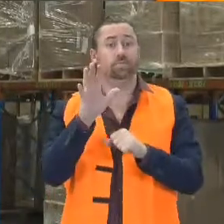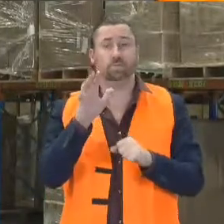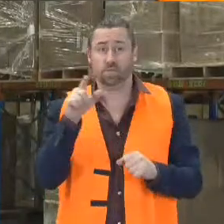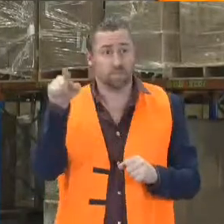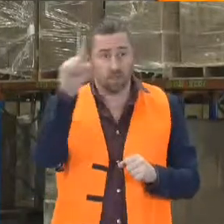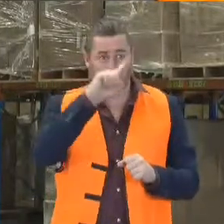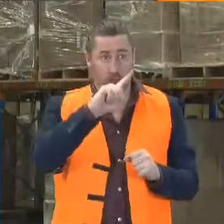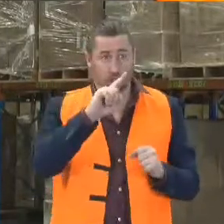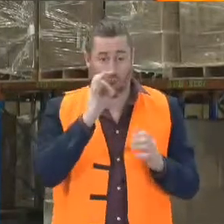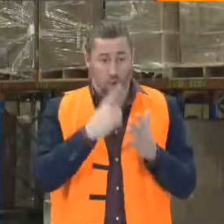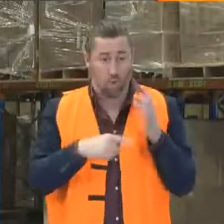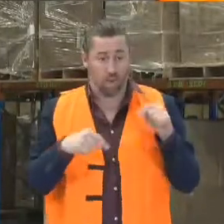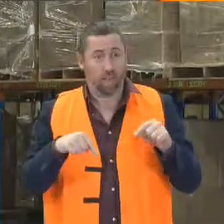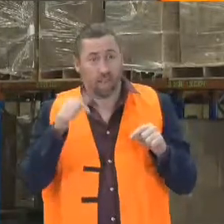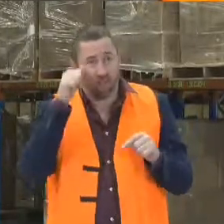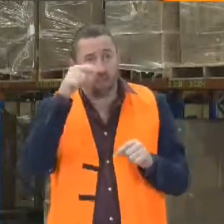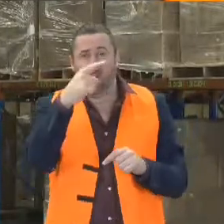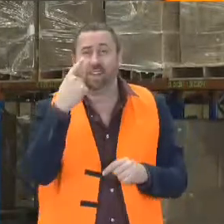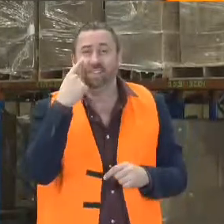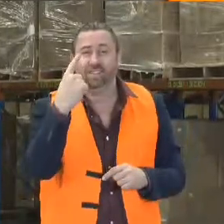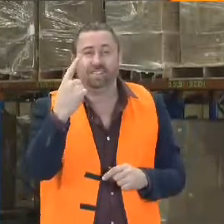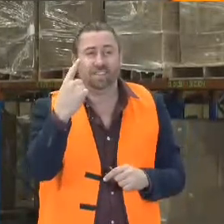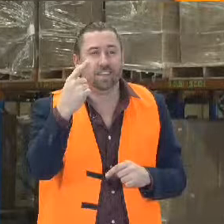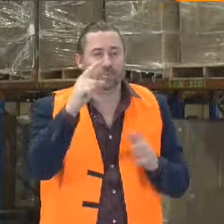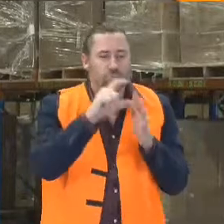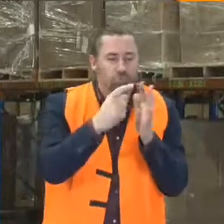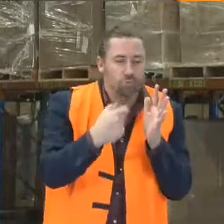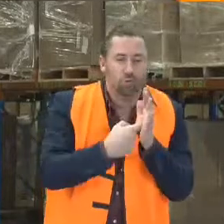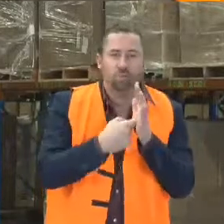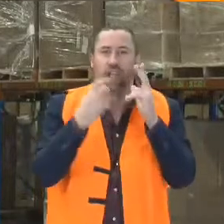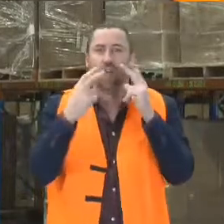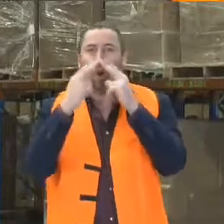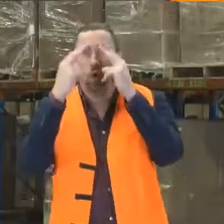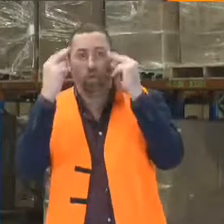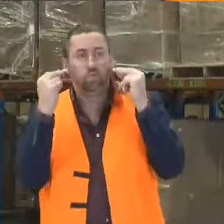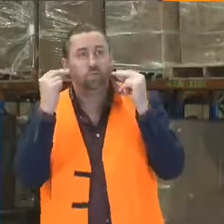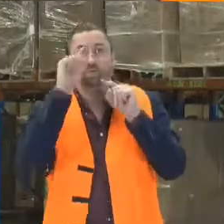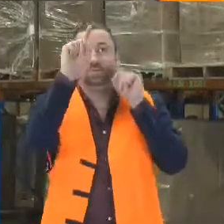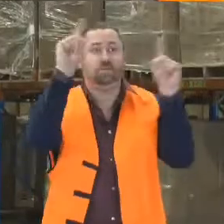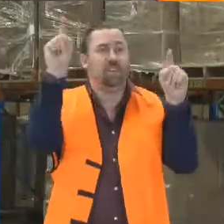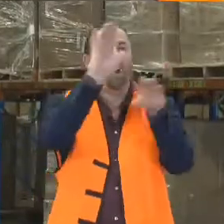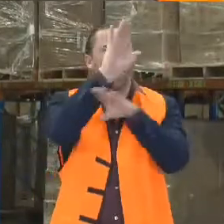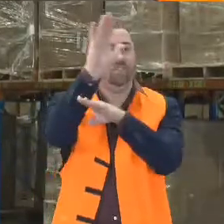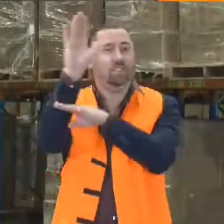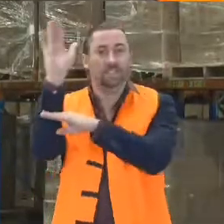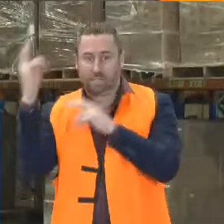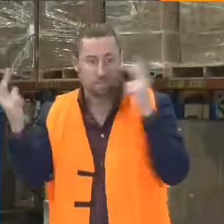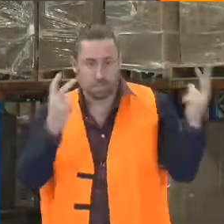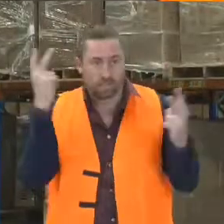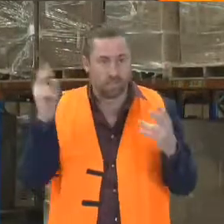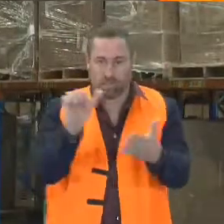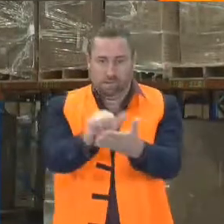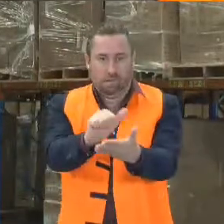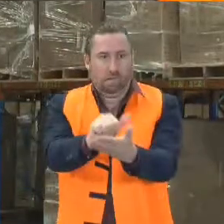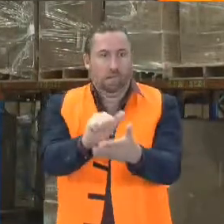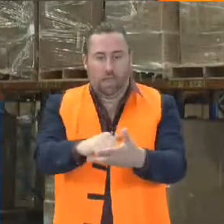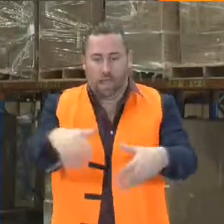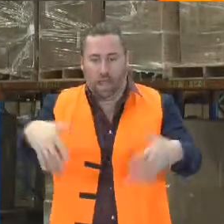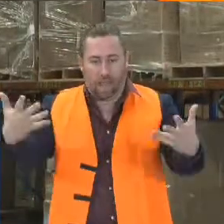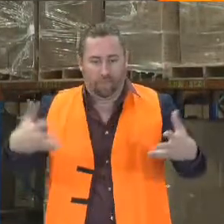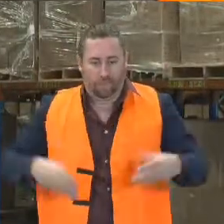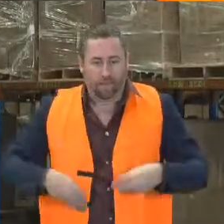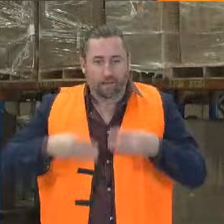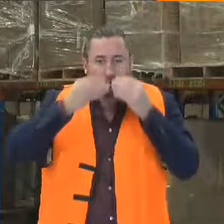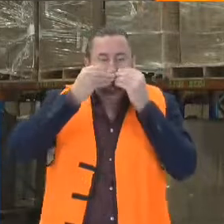stretched to the limit. Everyone can remember those images of doctors and nurses scrambling to get whatever protective